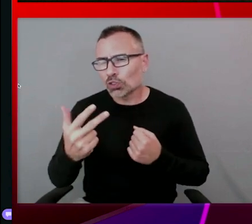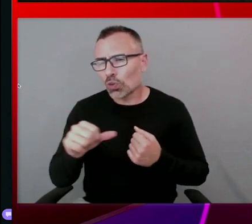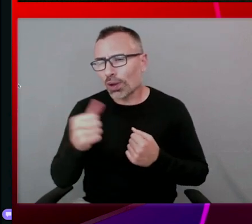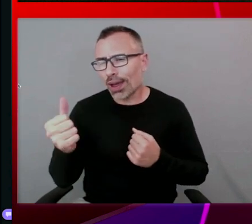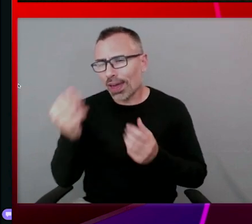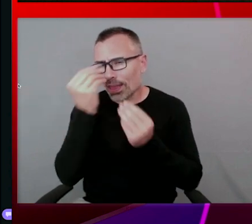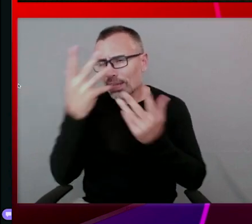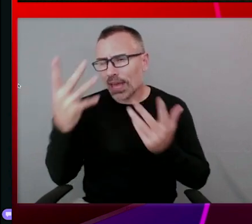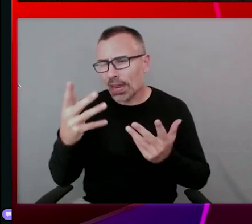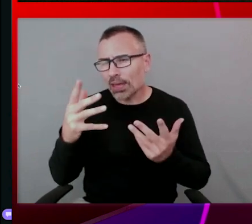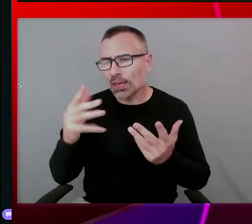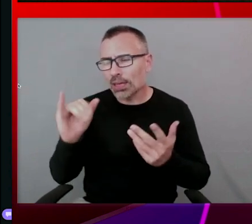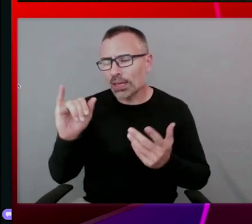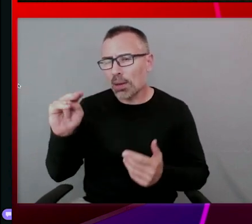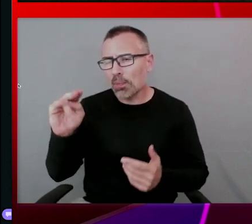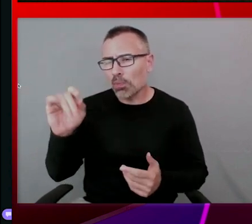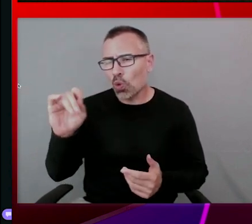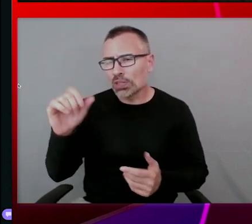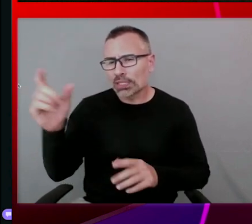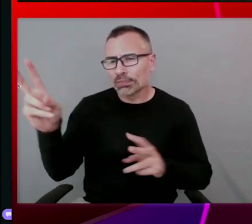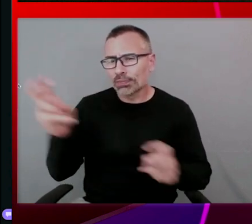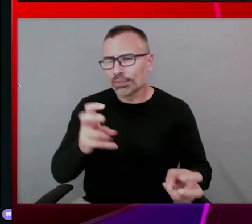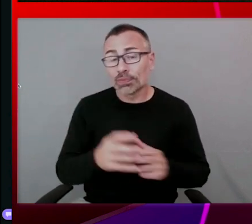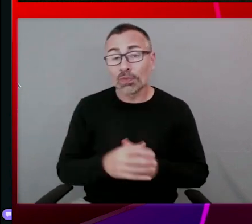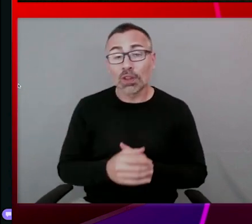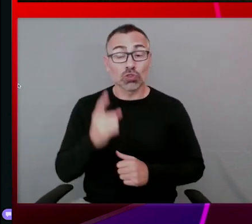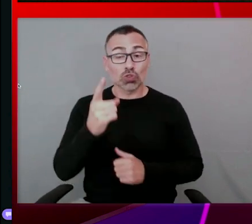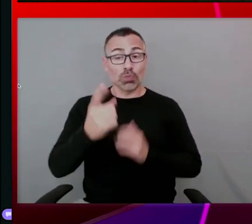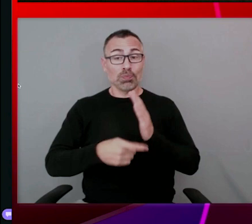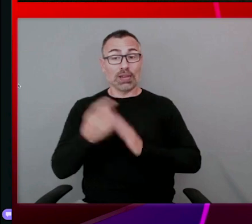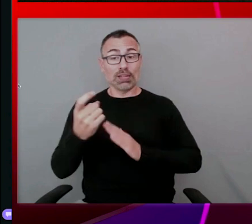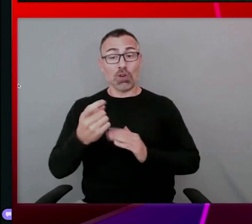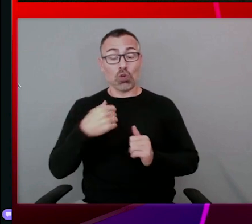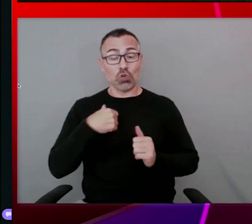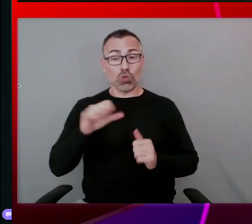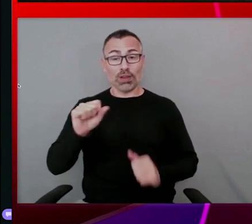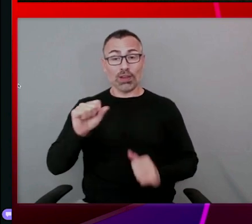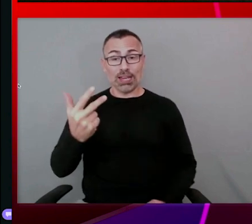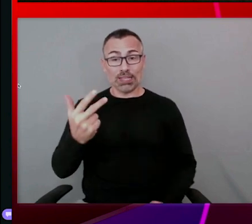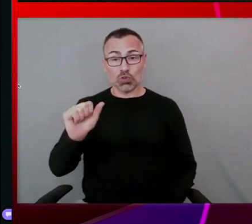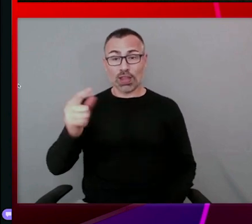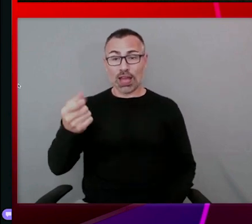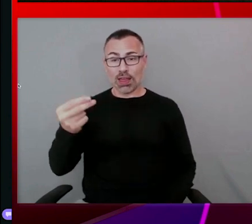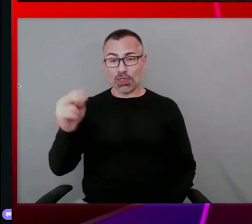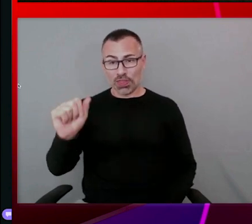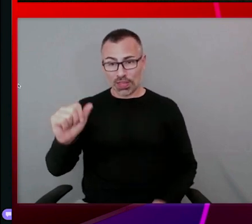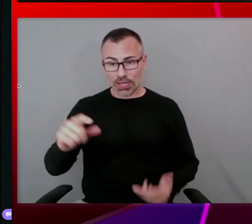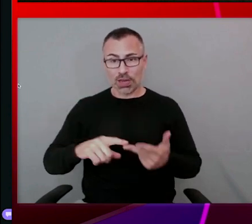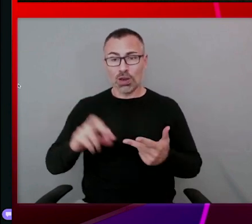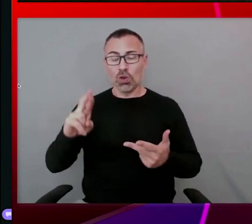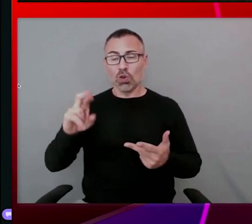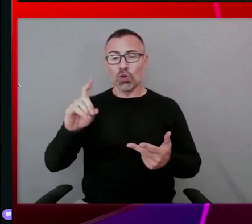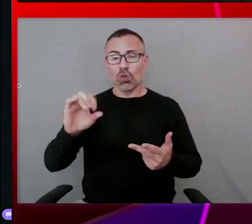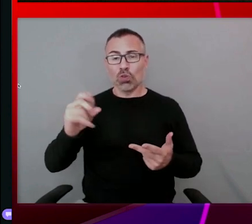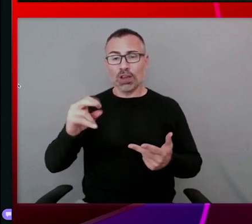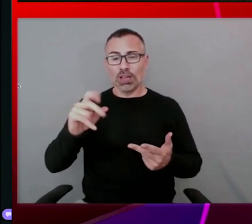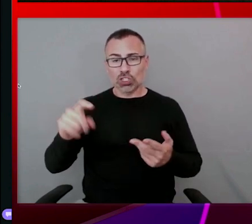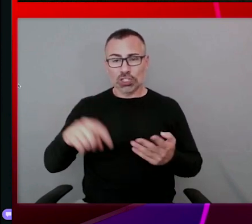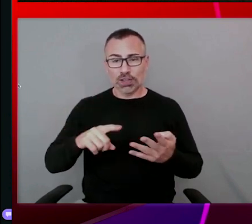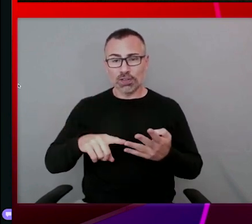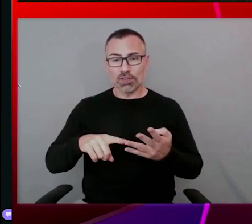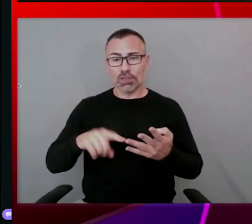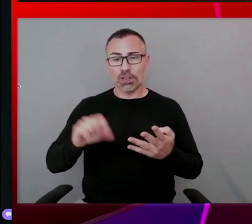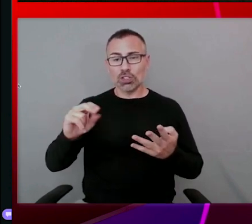take? Yep. So by default, we have S3, Athena, Redshift, and Snowflake and Databricks are